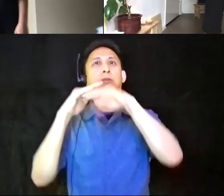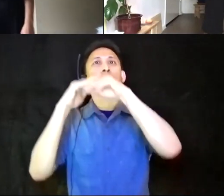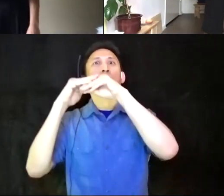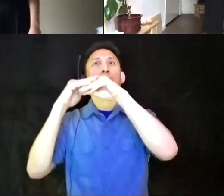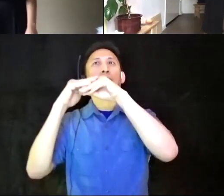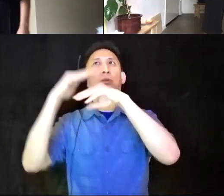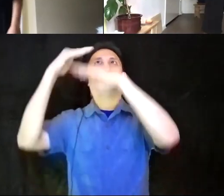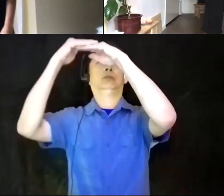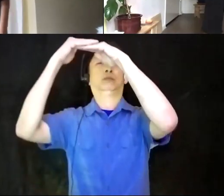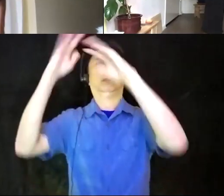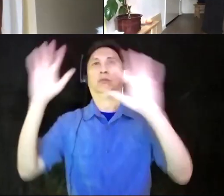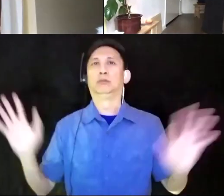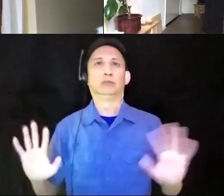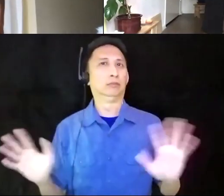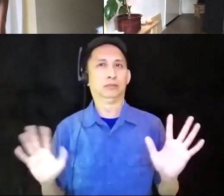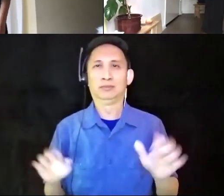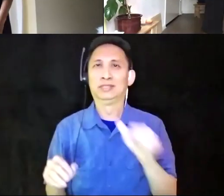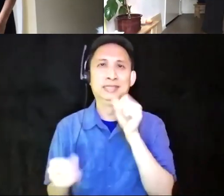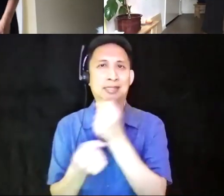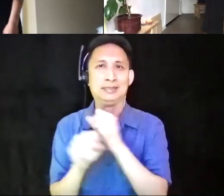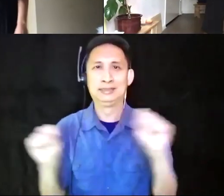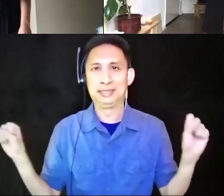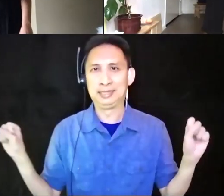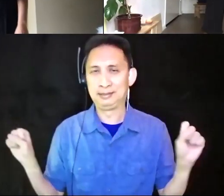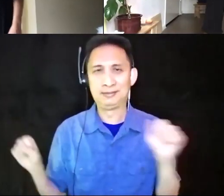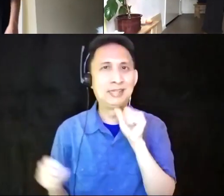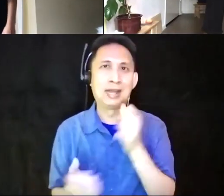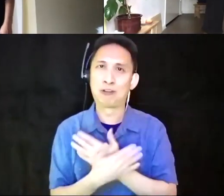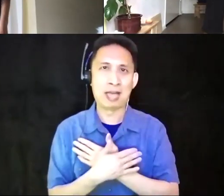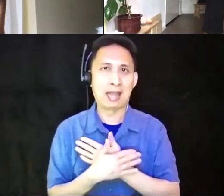and hold. This is not relaxing.